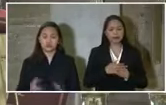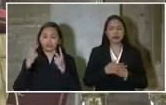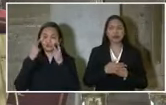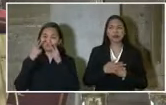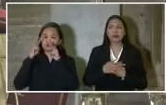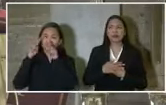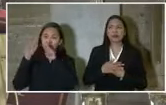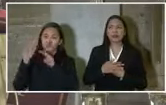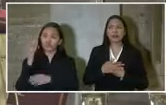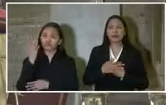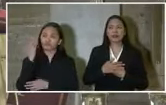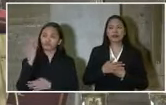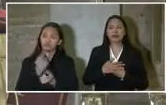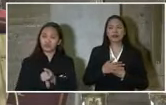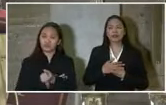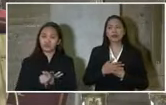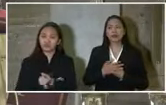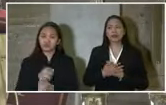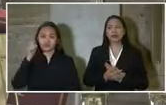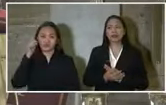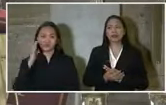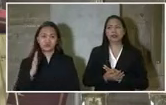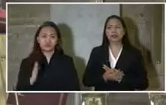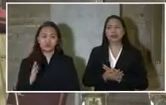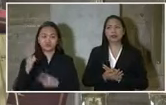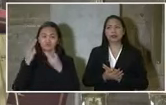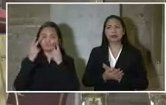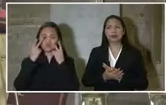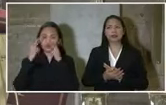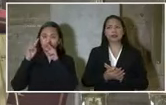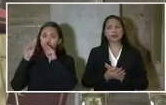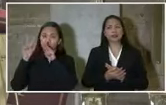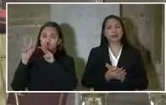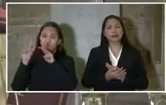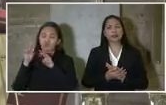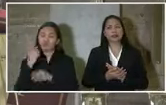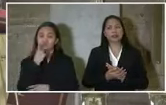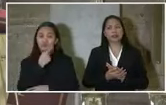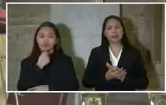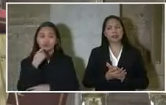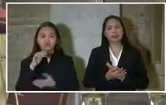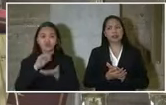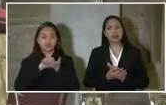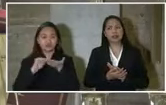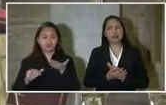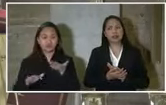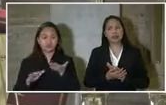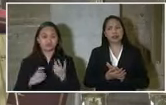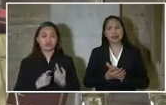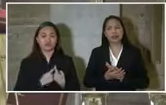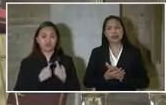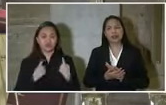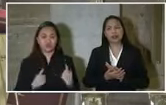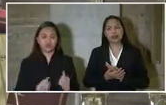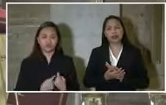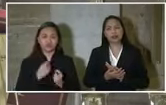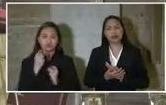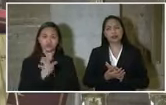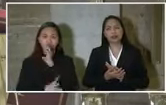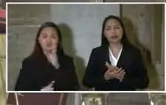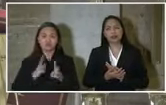Behold the Lamb of God. Behold Him who takes away the sins of the